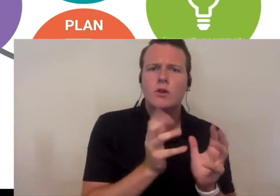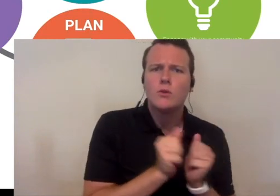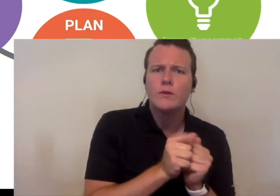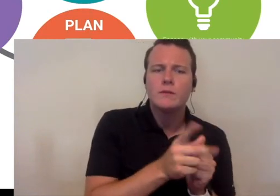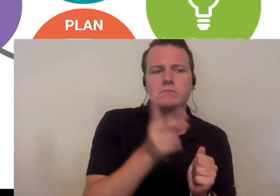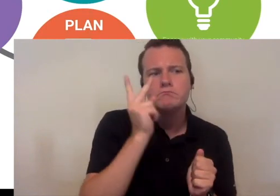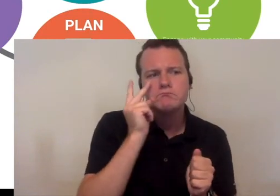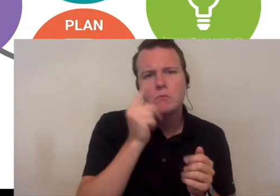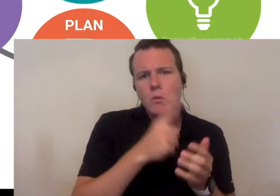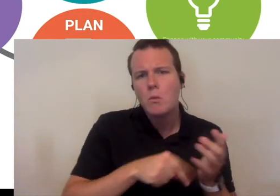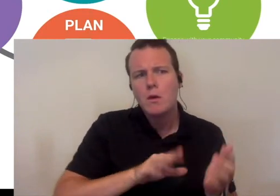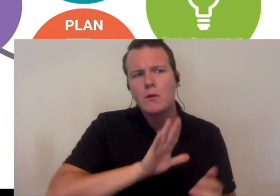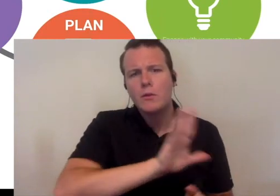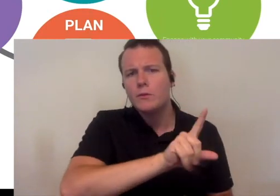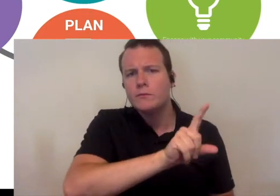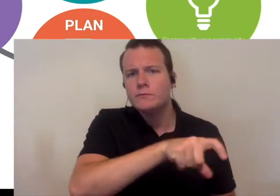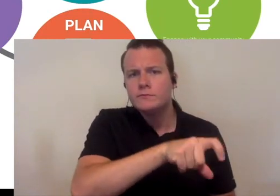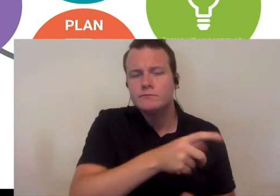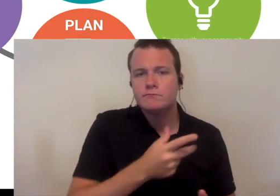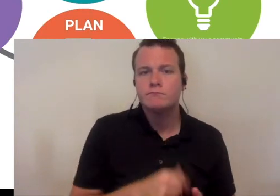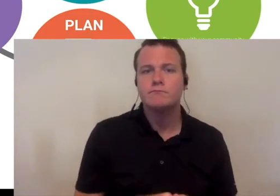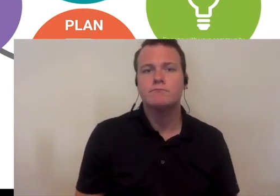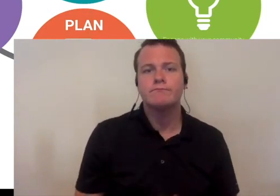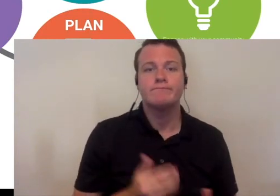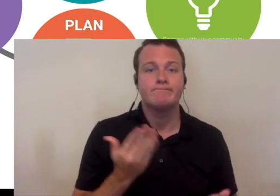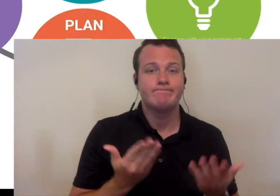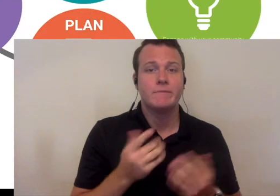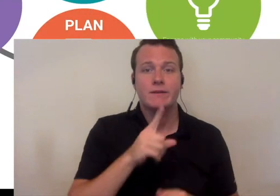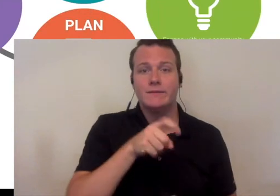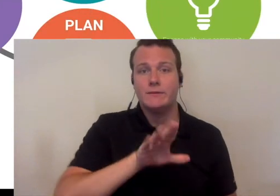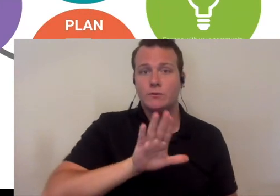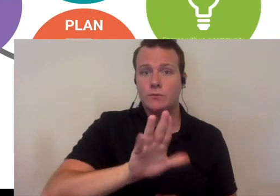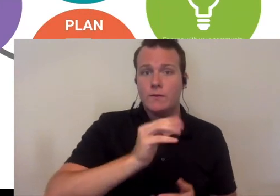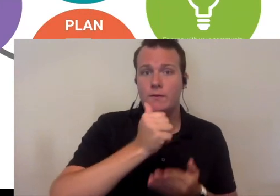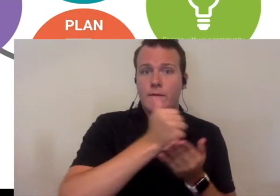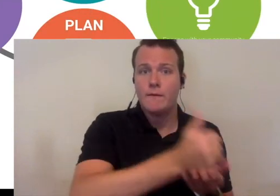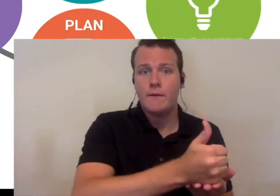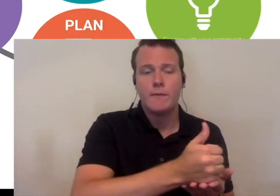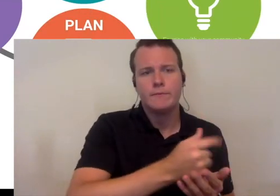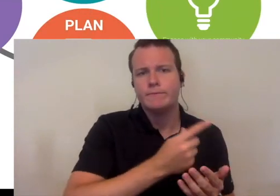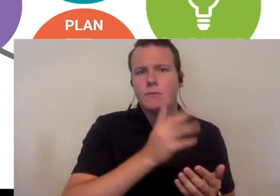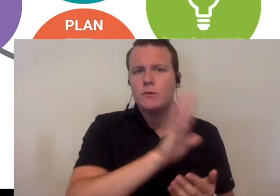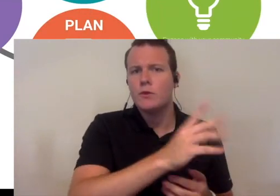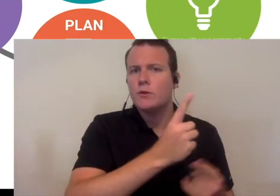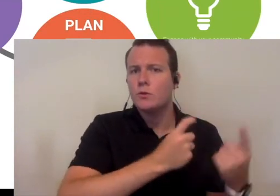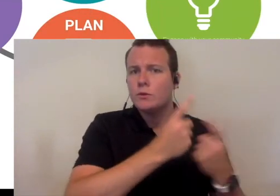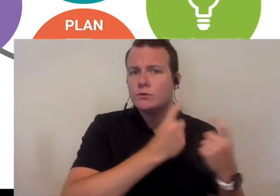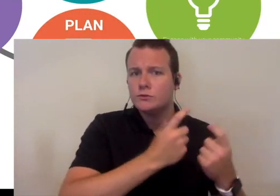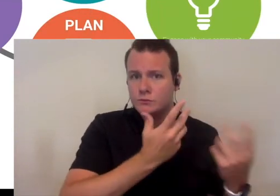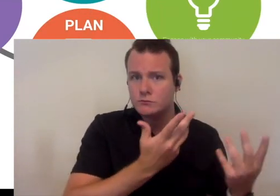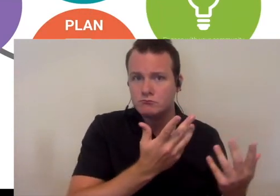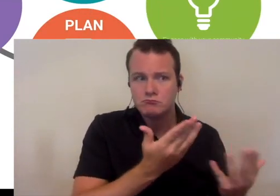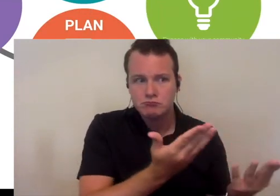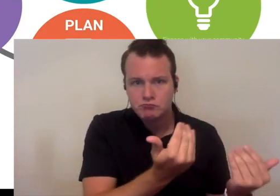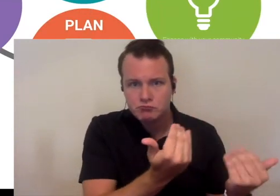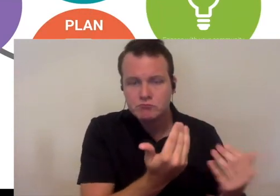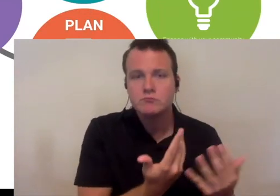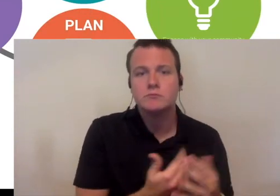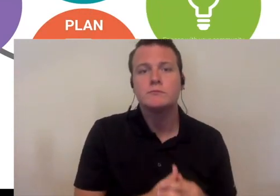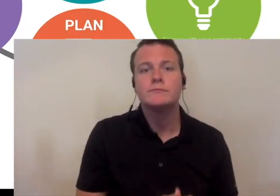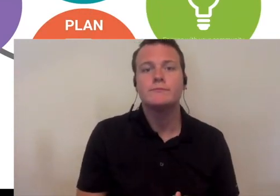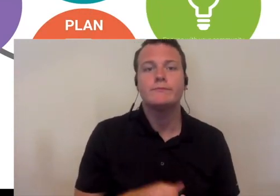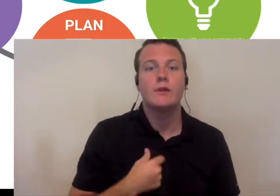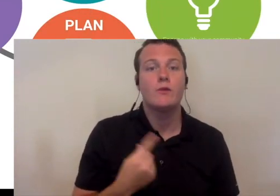see what they need, see where they may need your help, see what questions they may